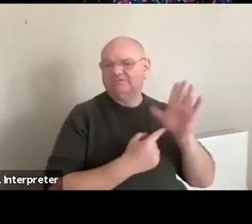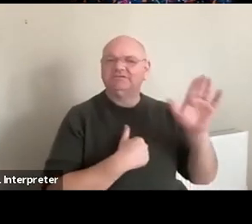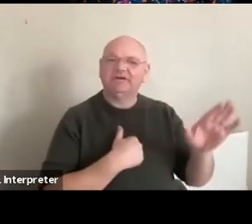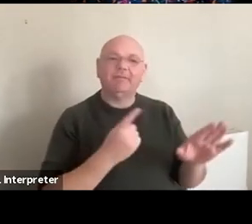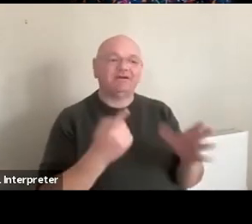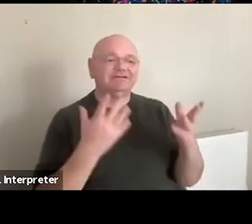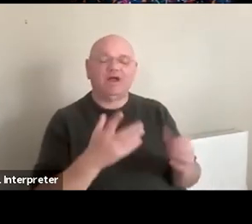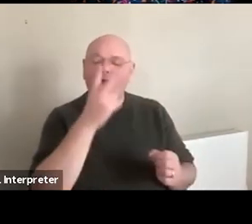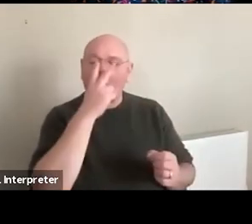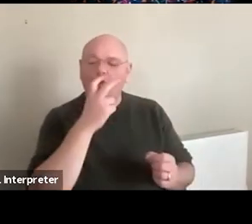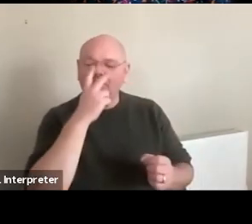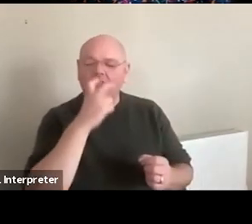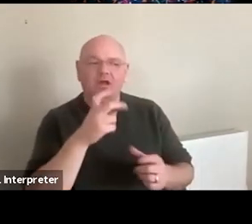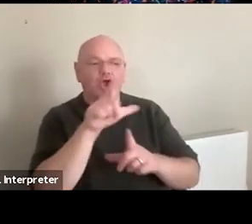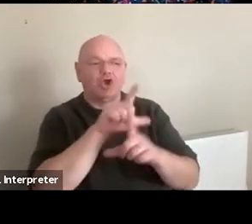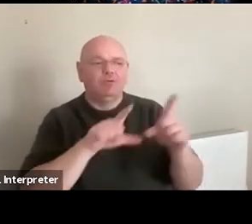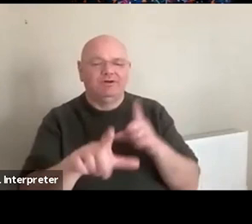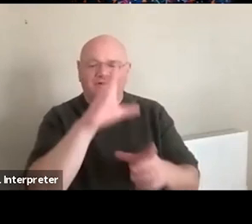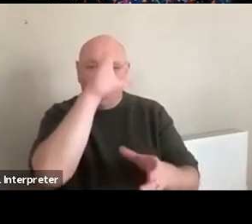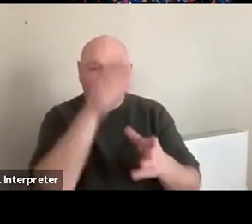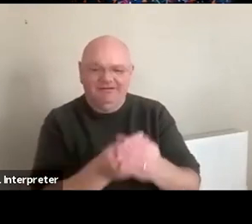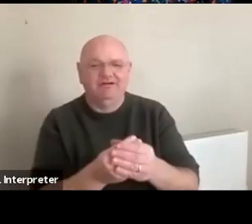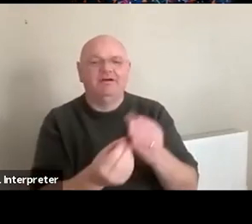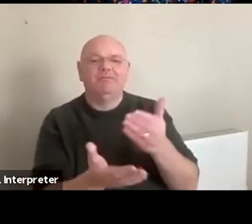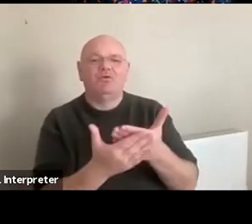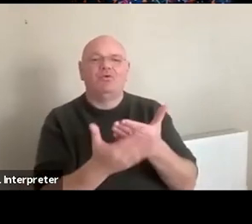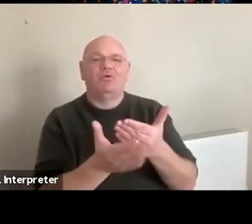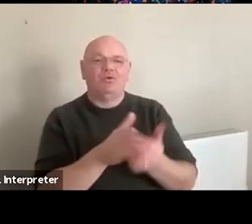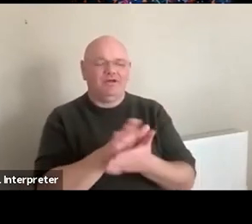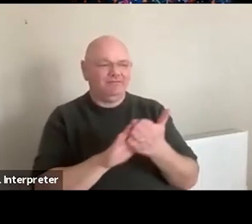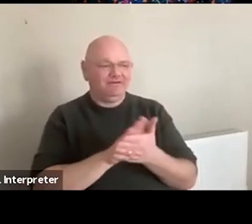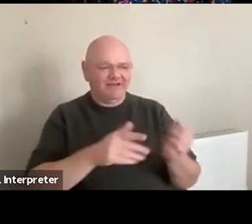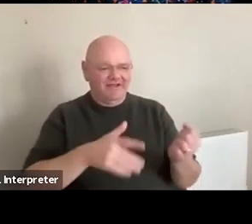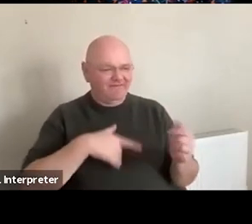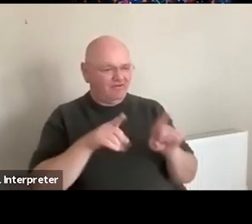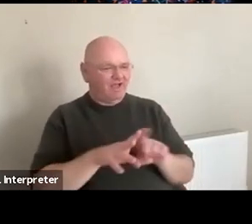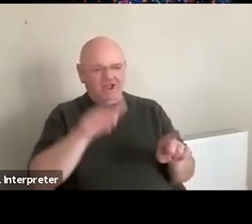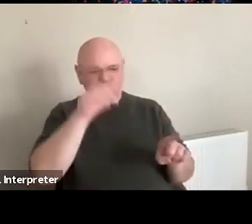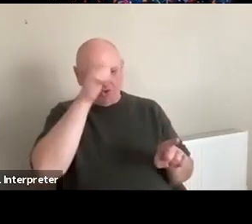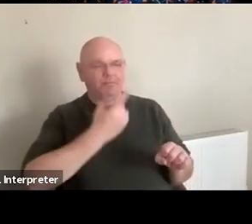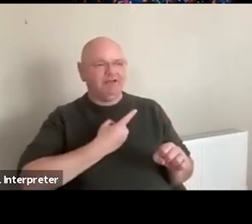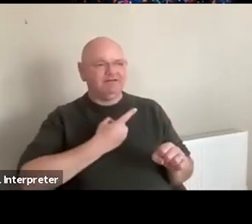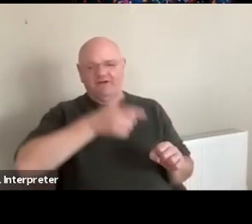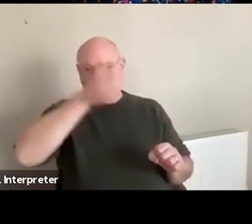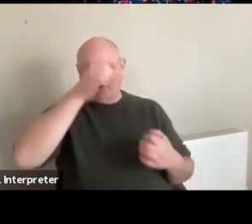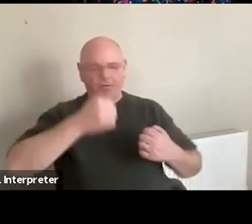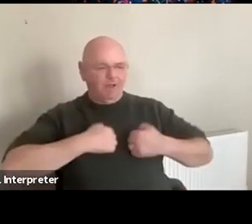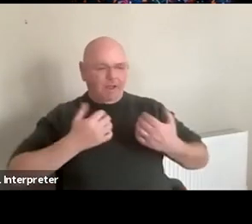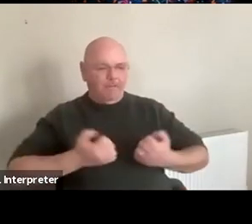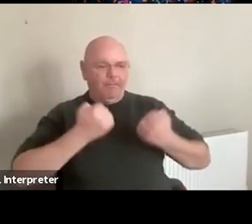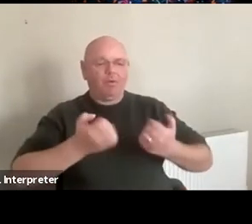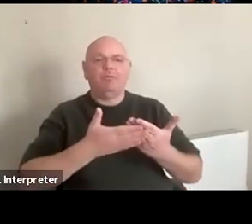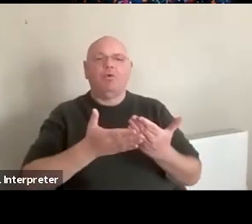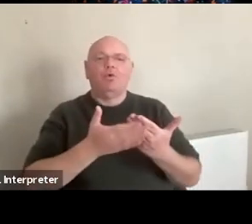immersed myself in community, I feel like I know myself. I know my power so much more, because my power is